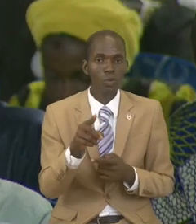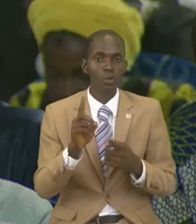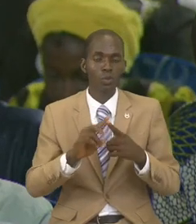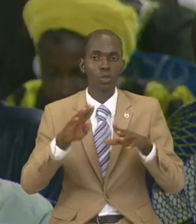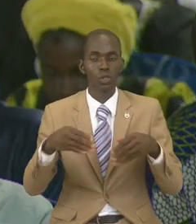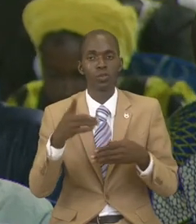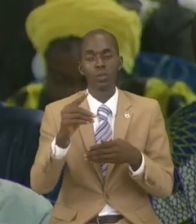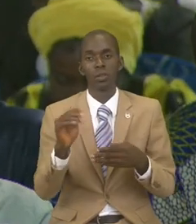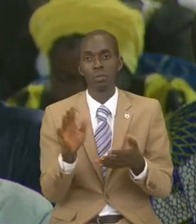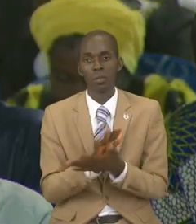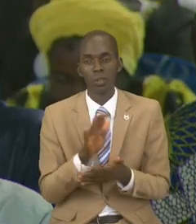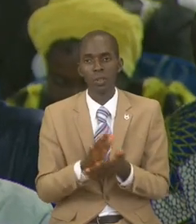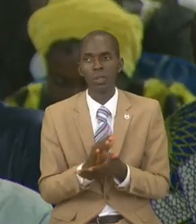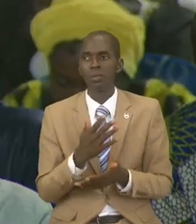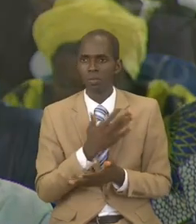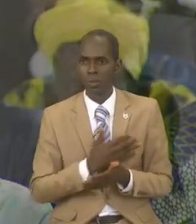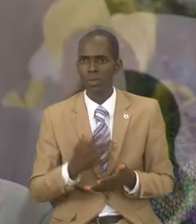Let some go to the back,